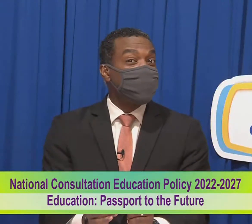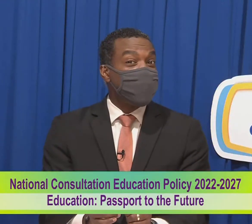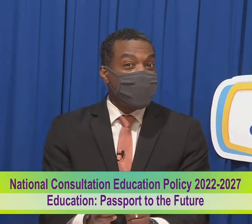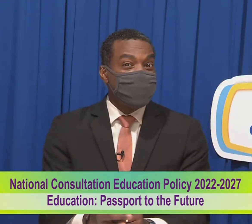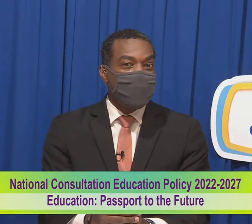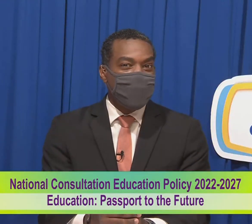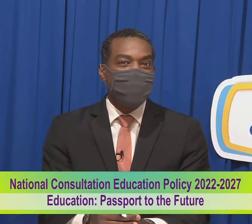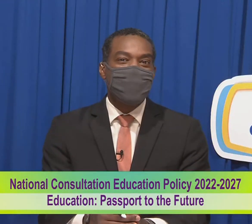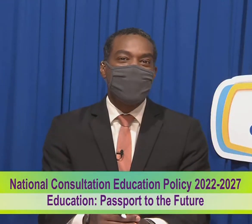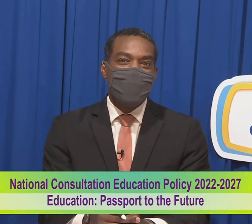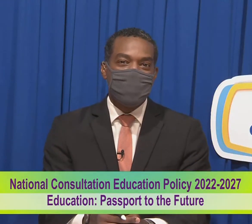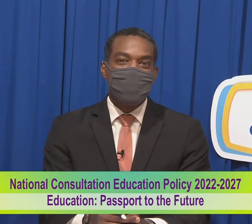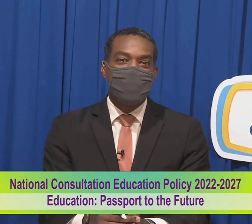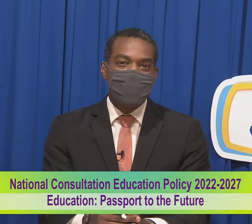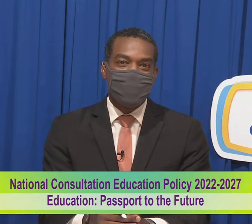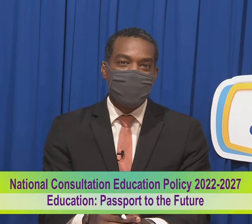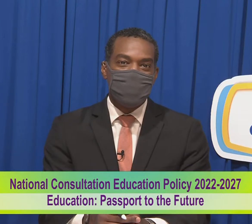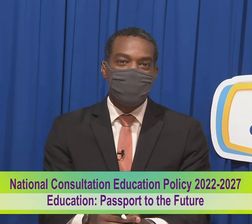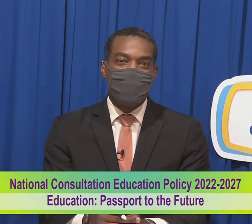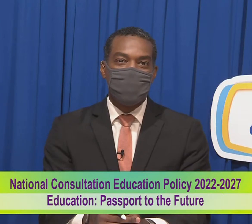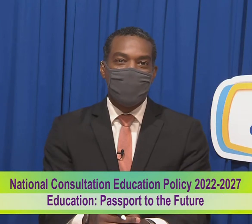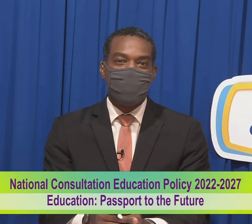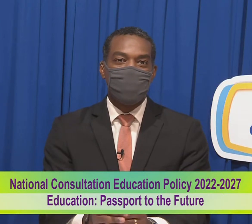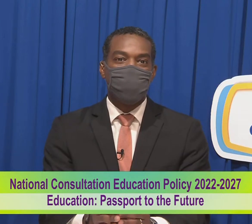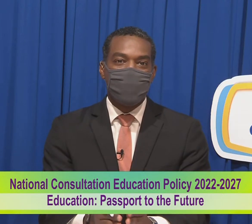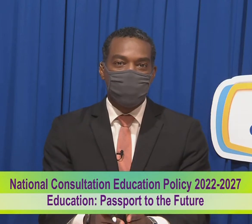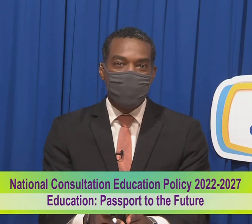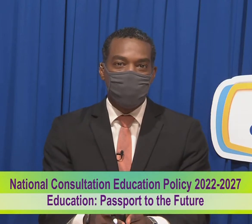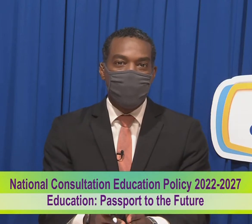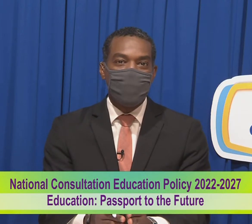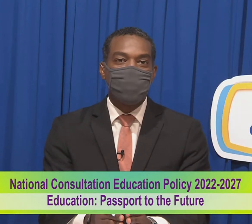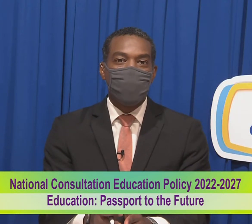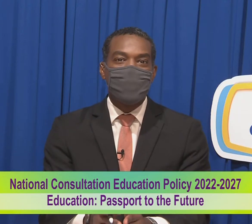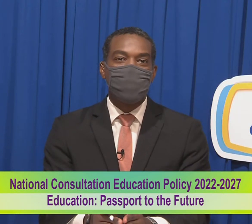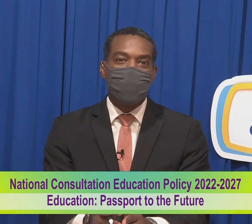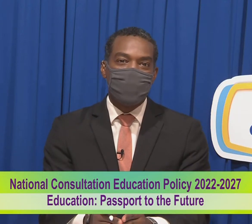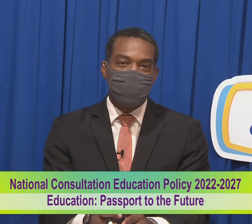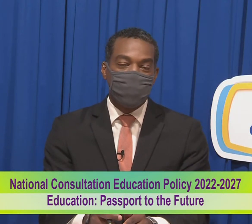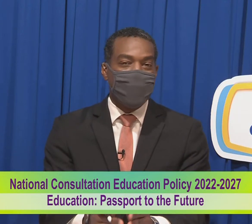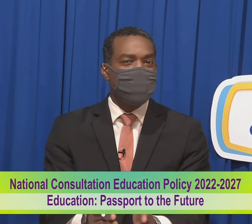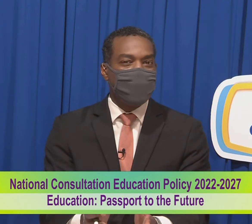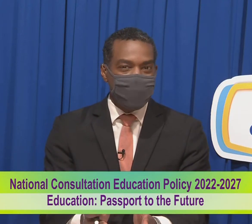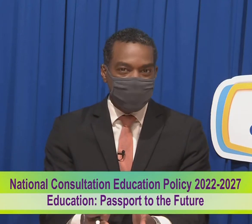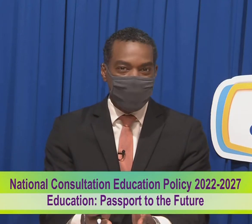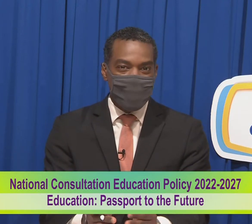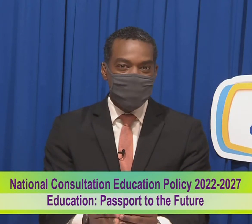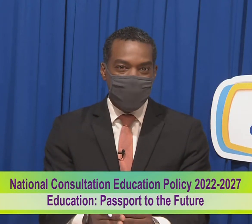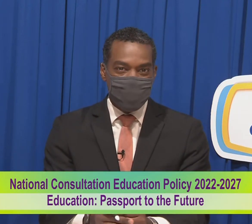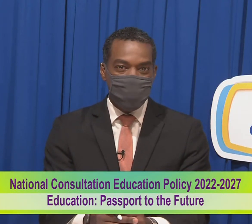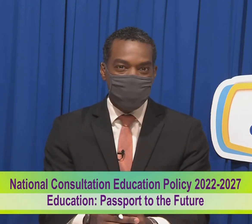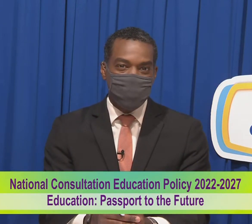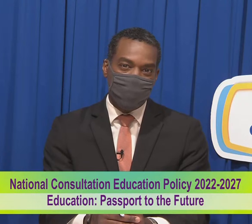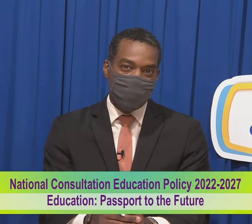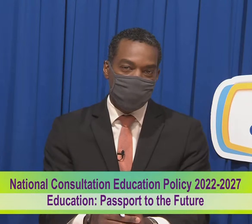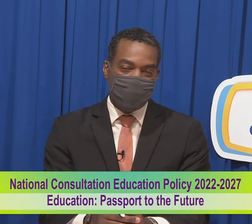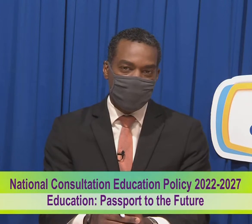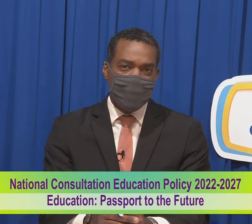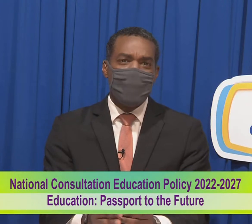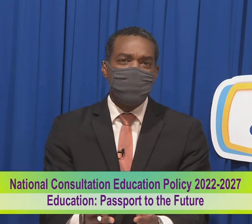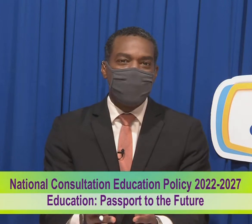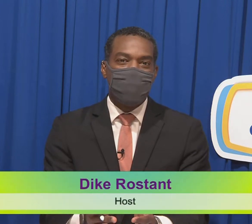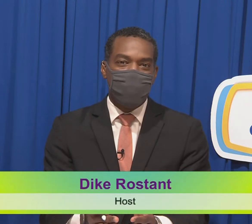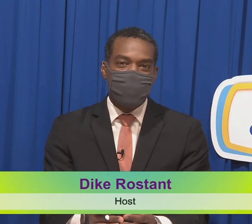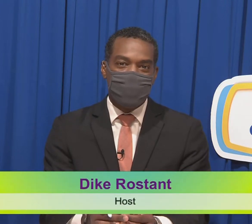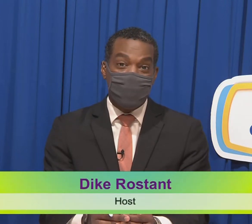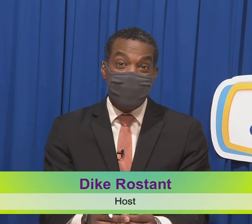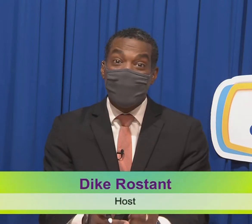Welcome. It is the final day of the National Consultation on Education 2021-2022 Education Passport to the